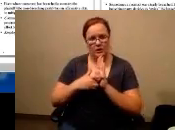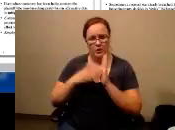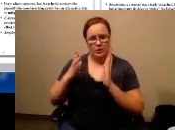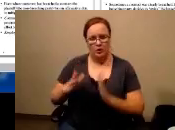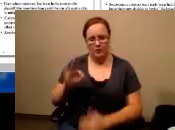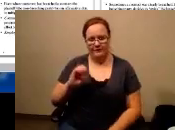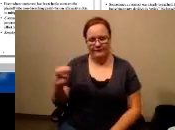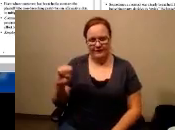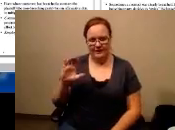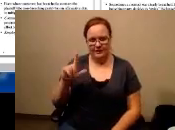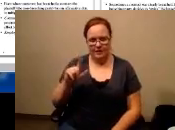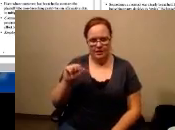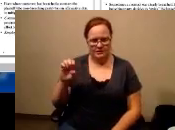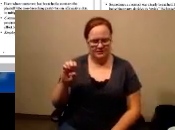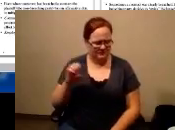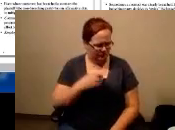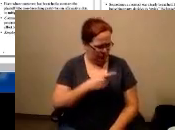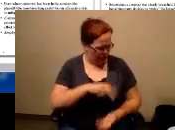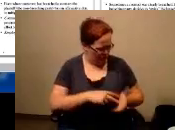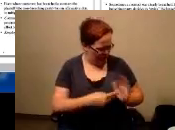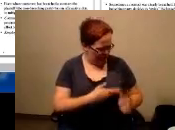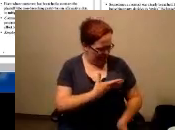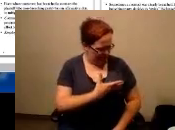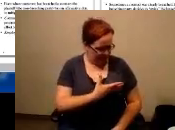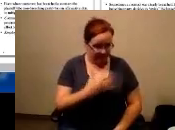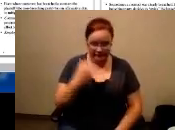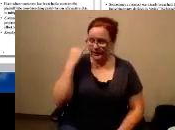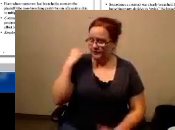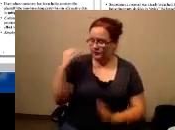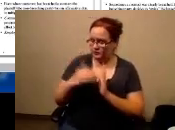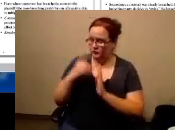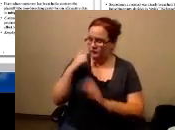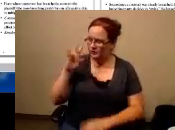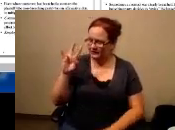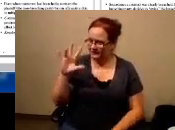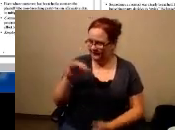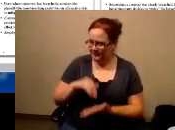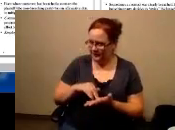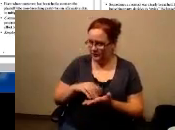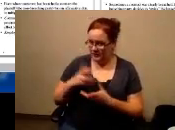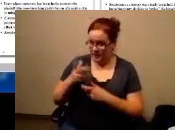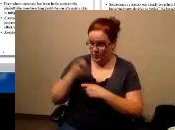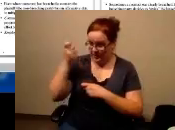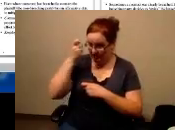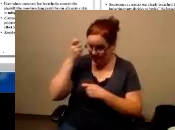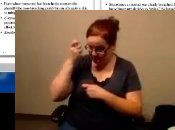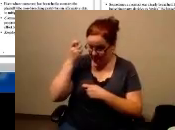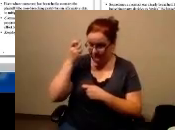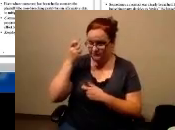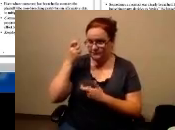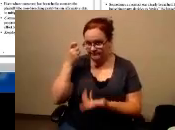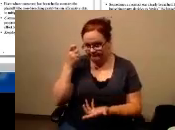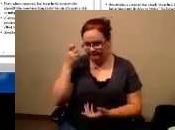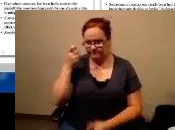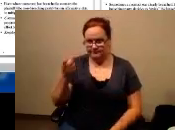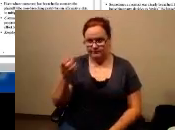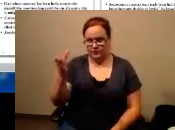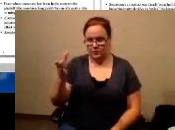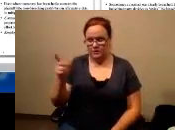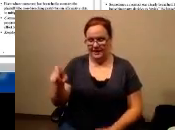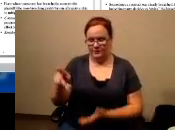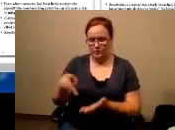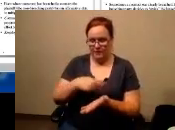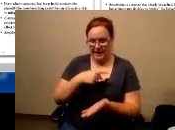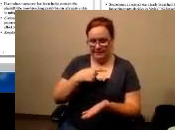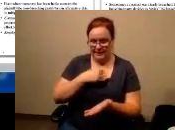like, well, what do you mean? Well, if we sue them for $75 and win, you will have to pay